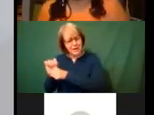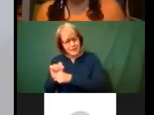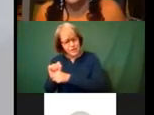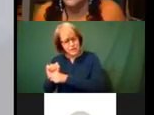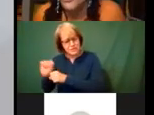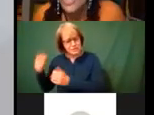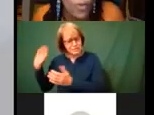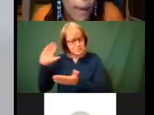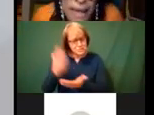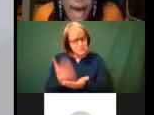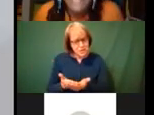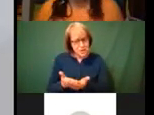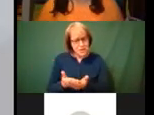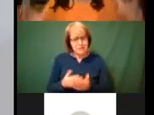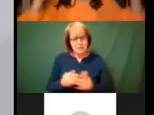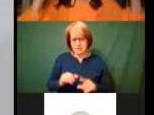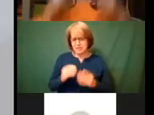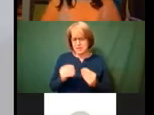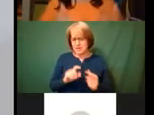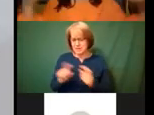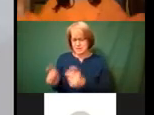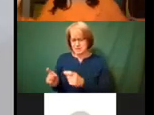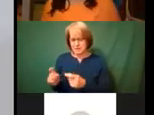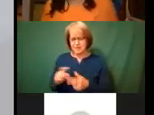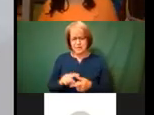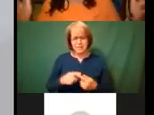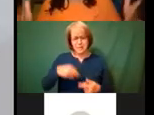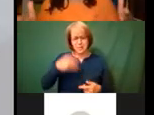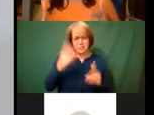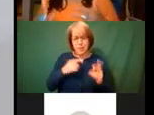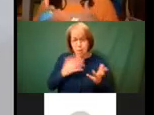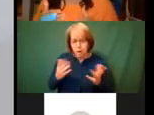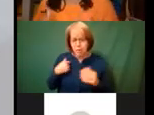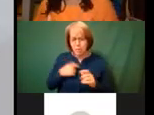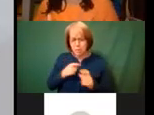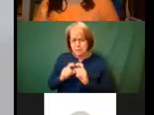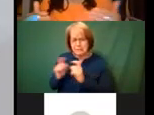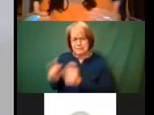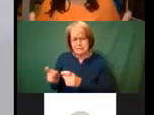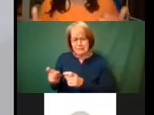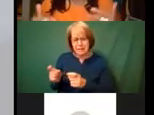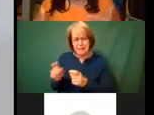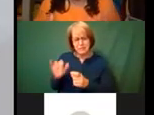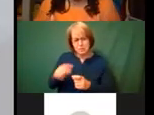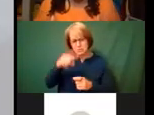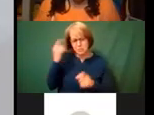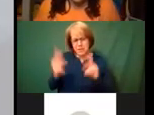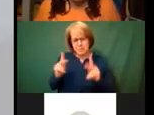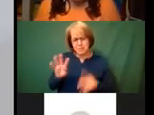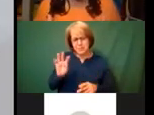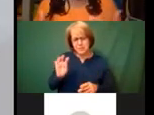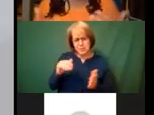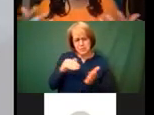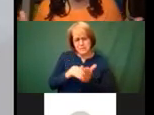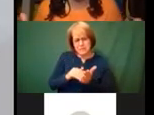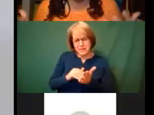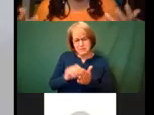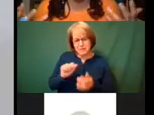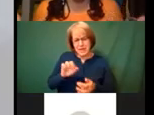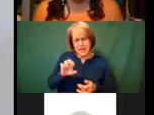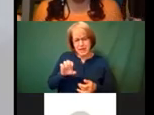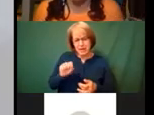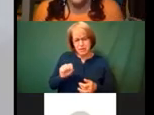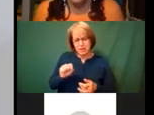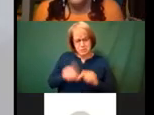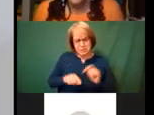white plantation owners said, oh my God, we just gave people that we've enslaved 400,000 acres of land, and land isn't about just about land, it's about economic